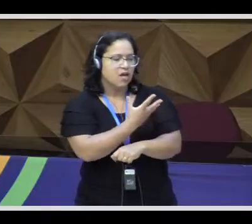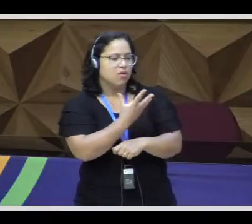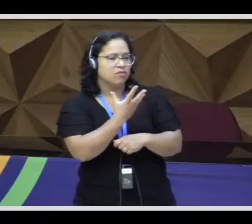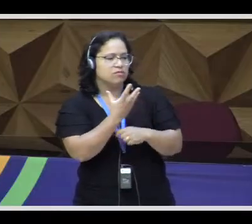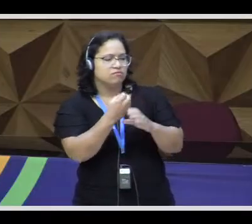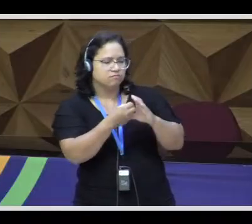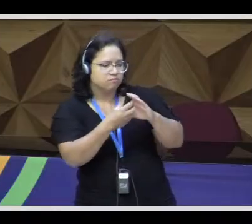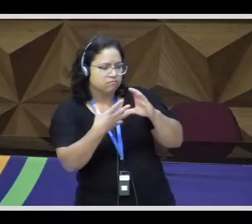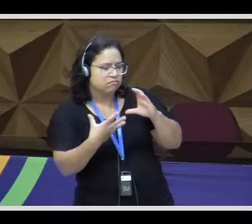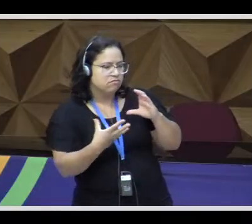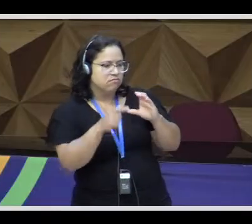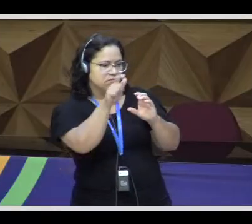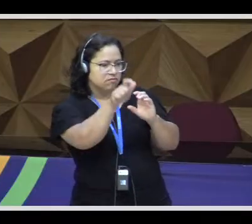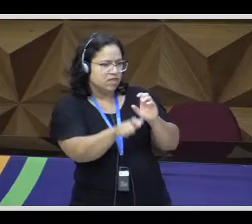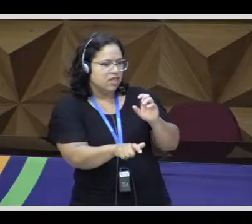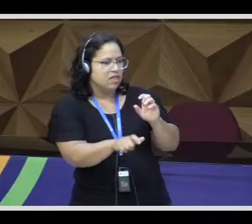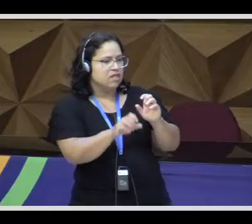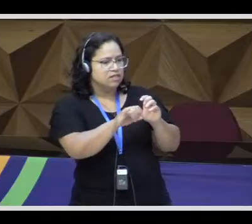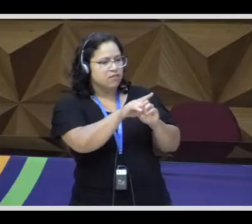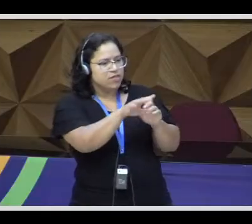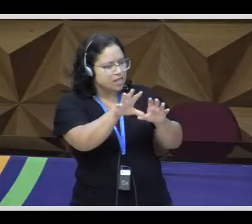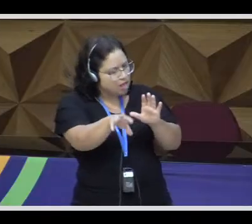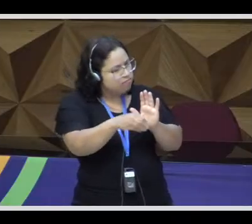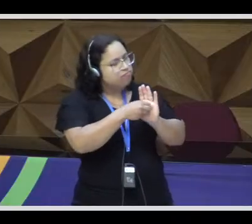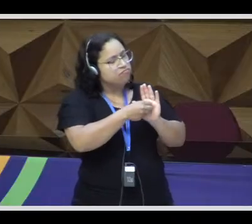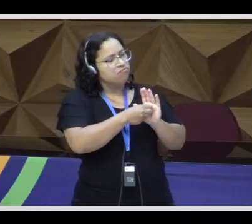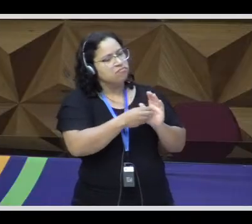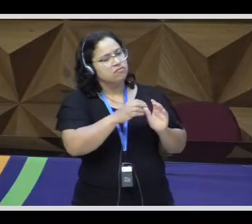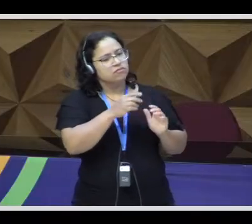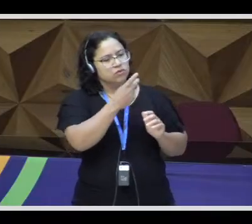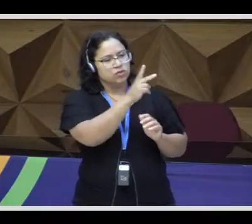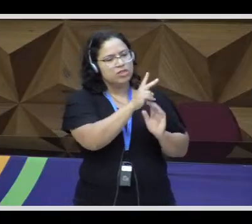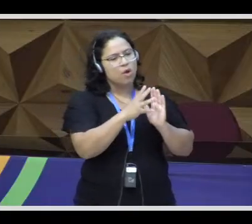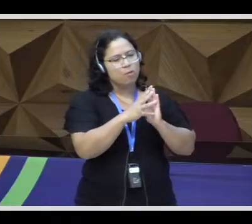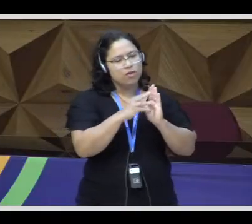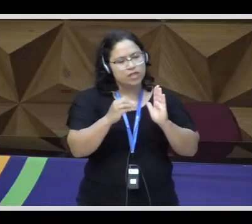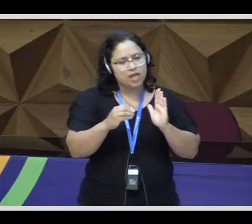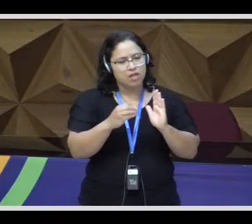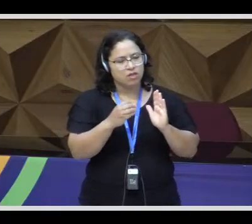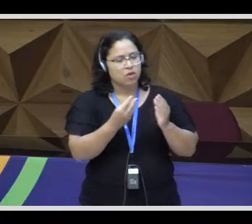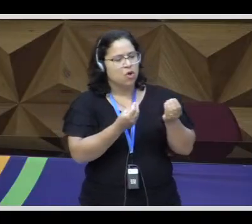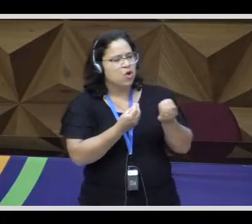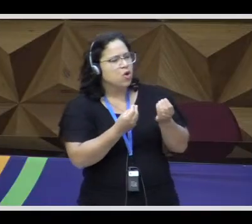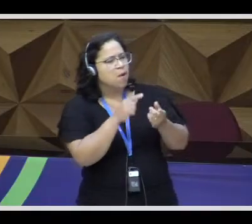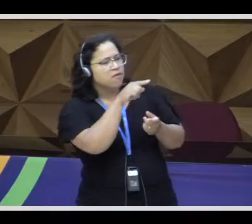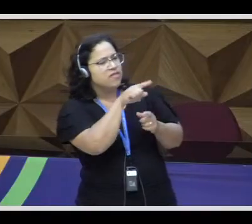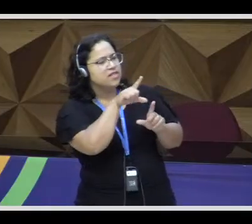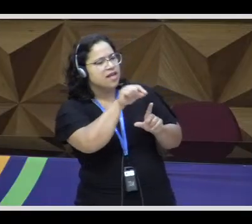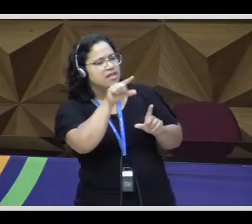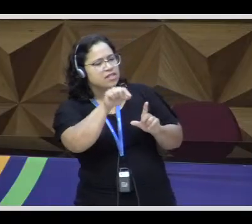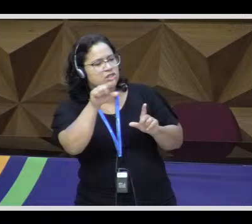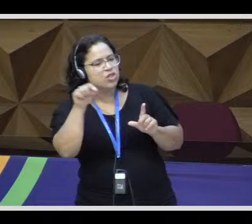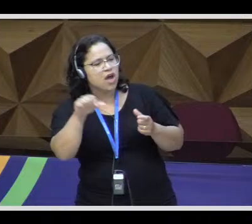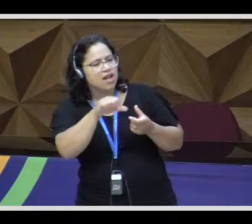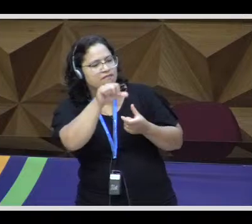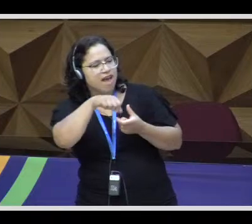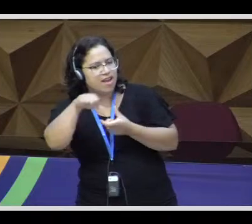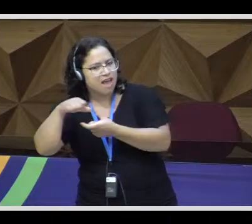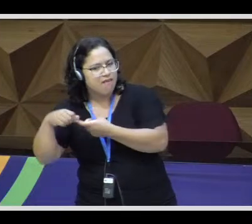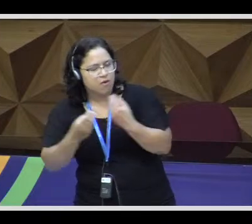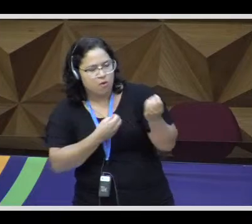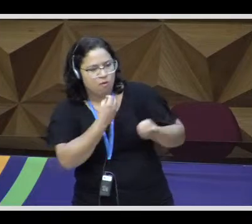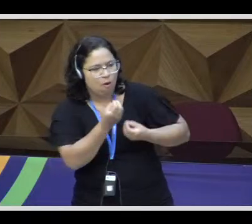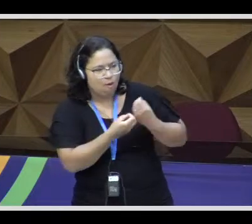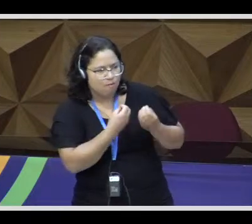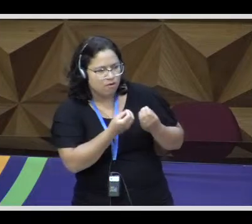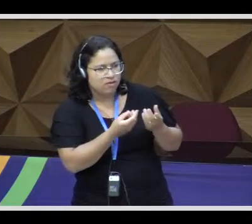you compose your model, how do you choose your variables? It's a completely data-driven